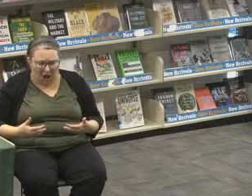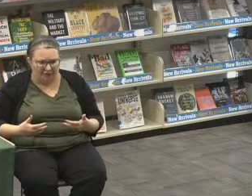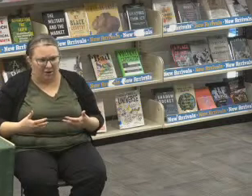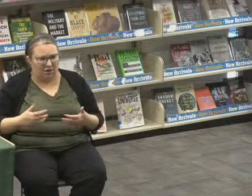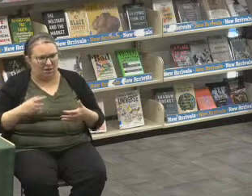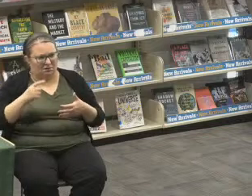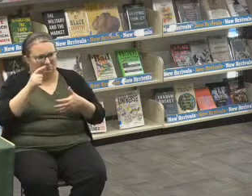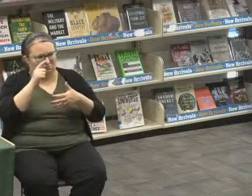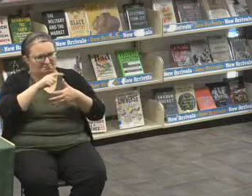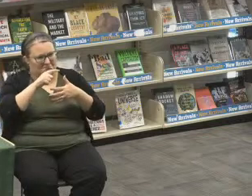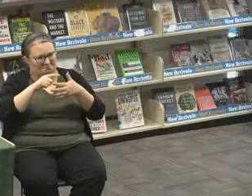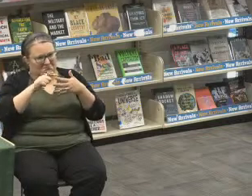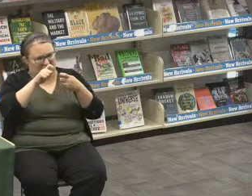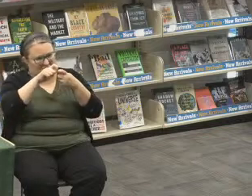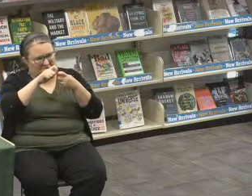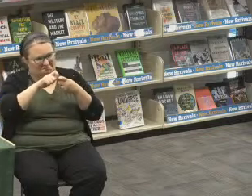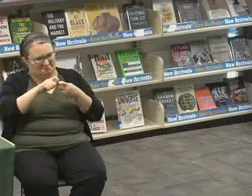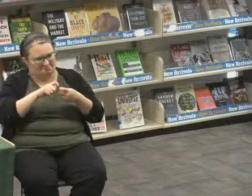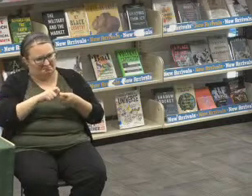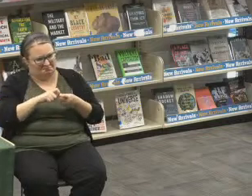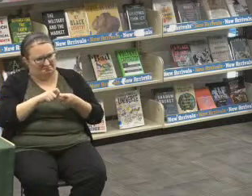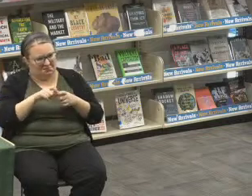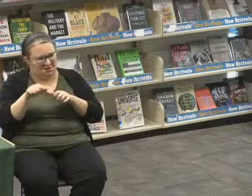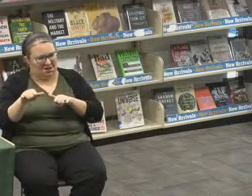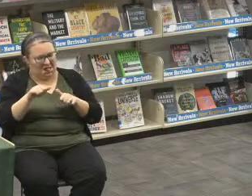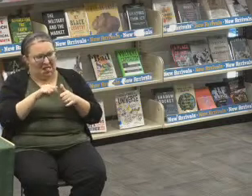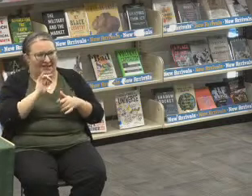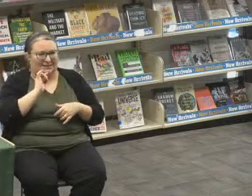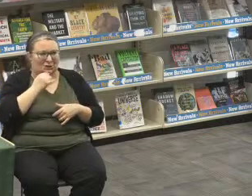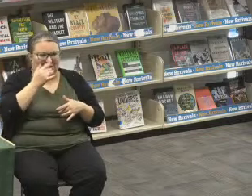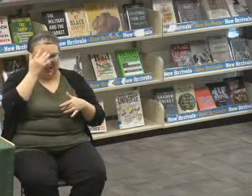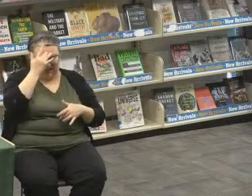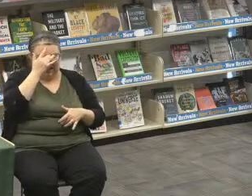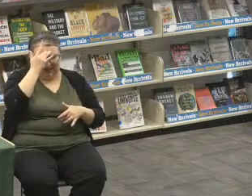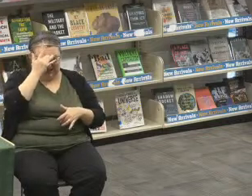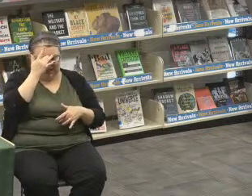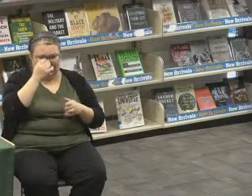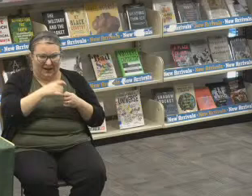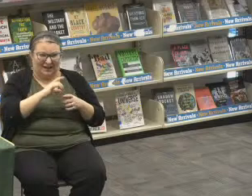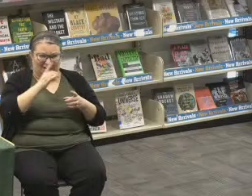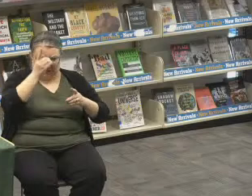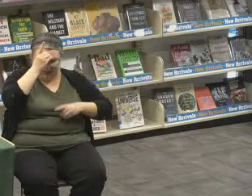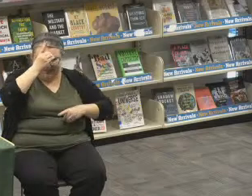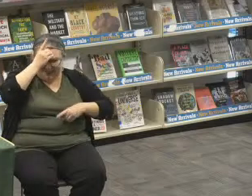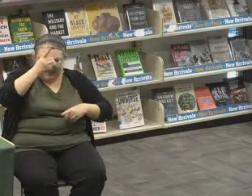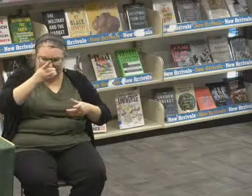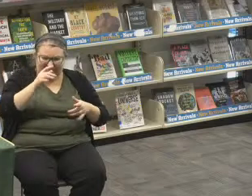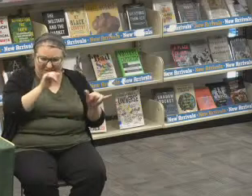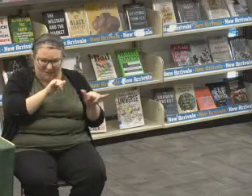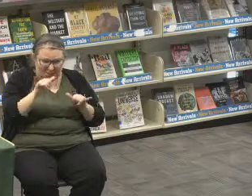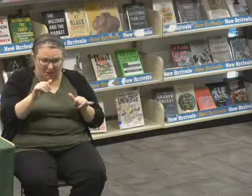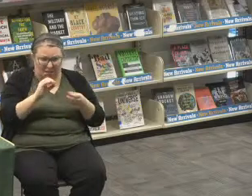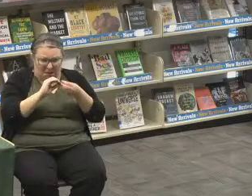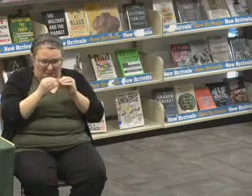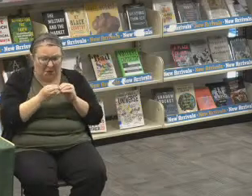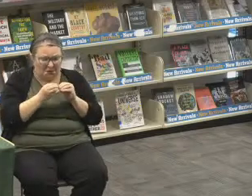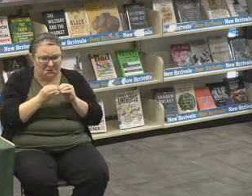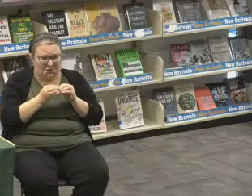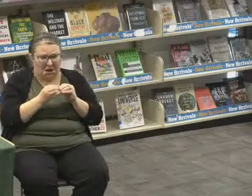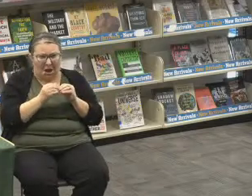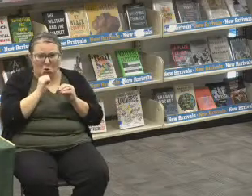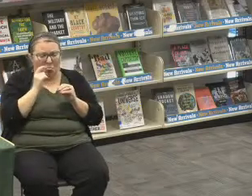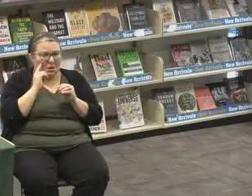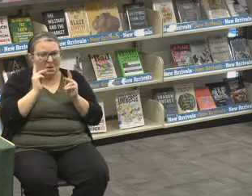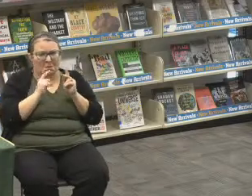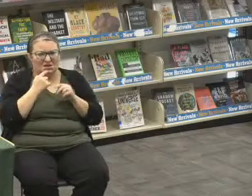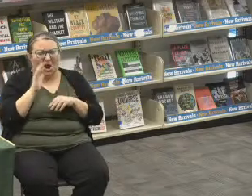These are similar to many serious illnesses, to many serious diseases. These are numbers that I don't think anybody